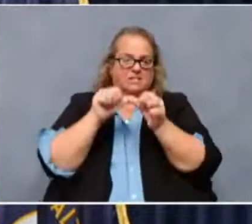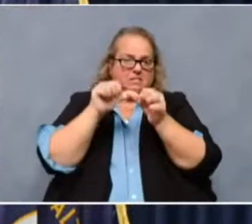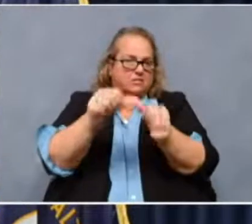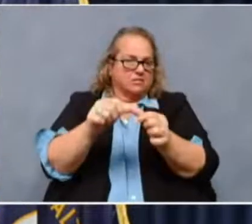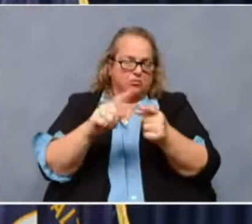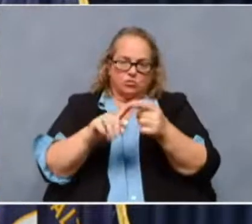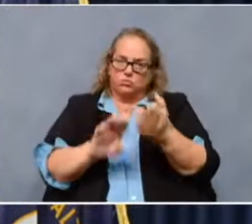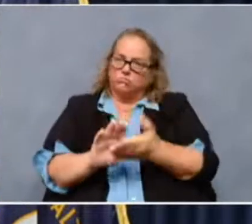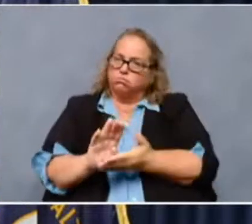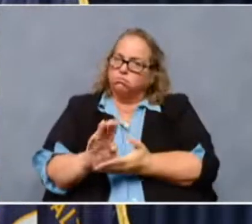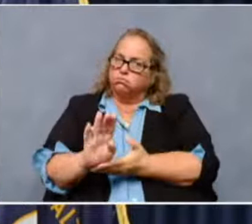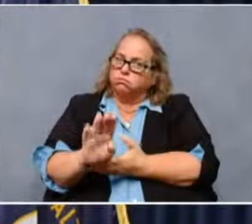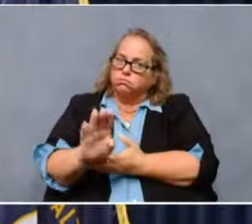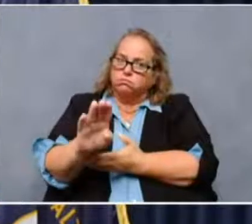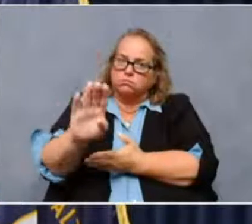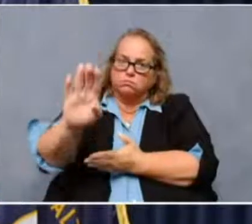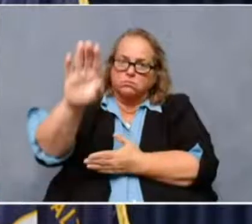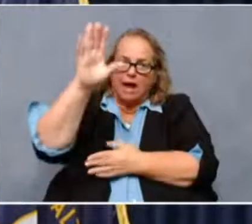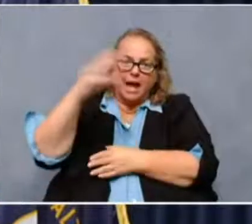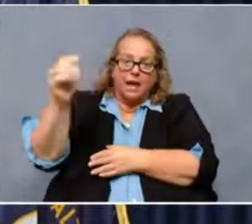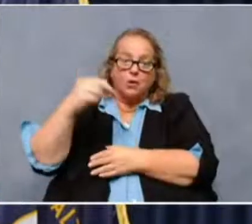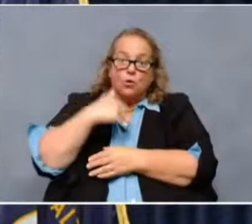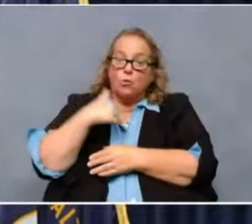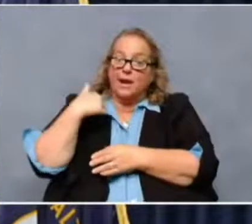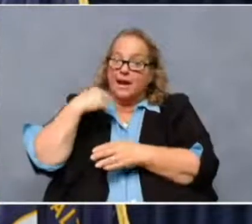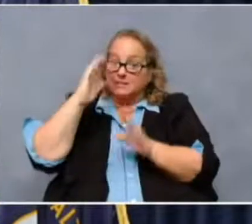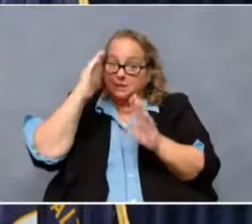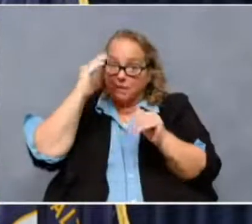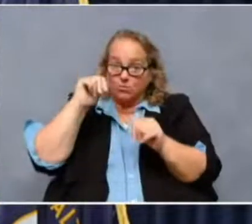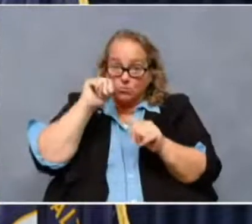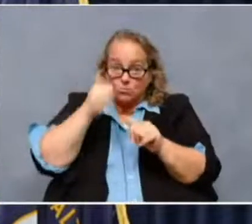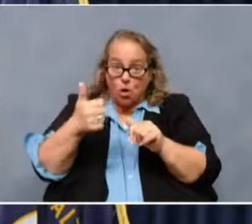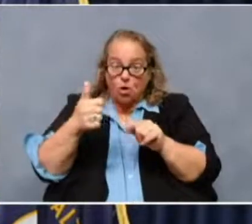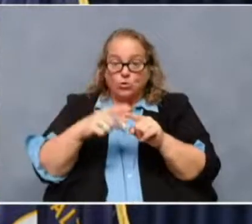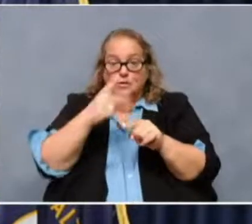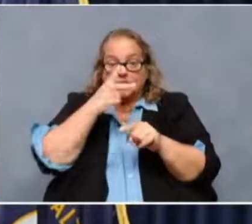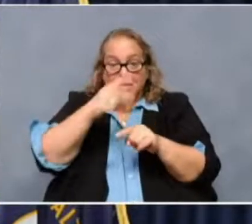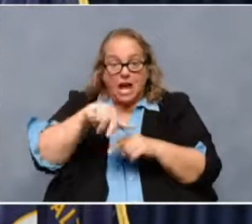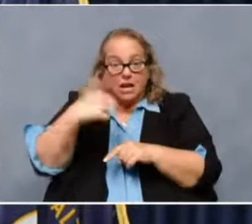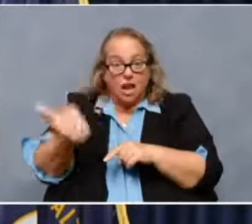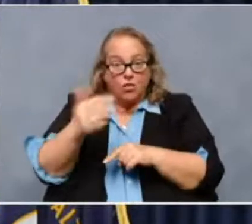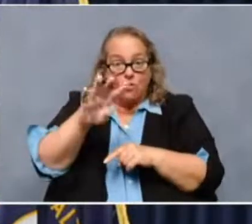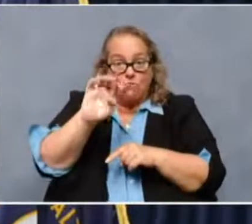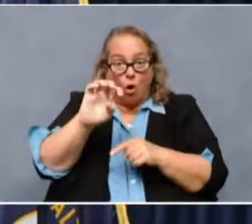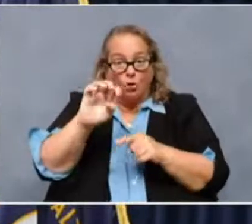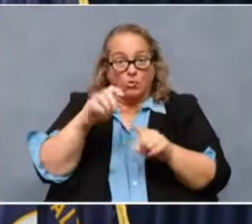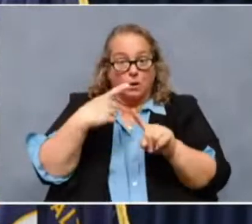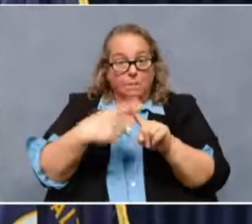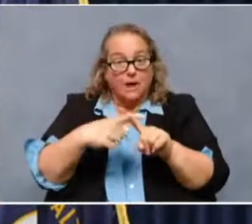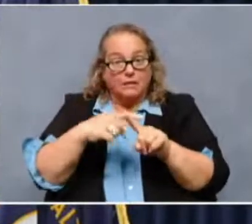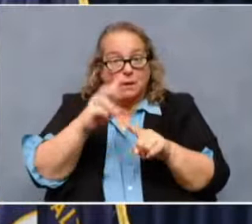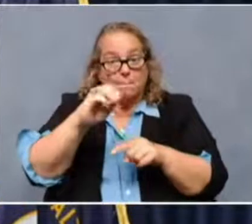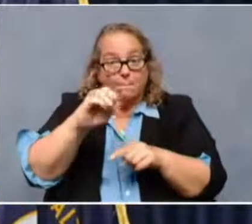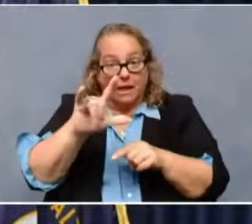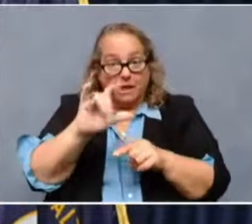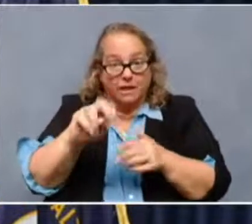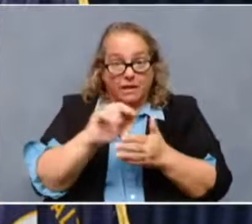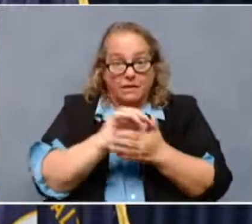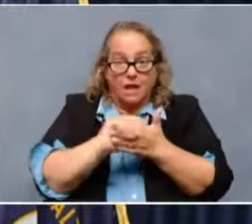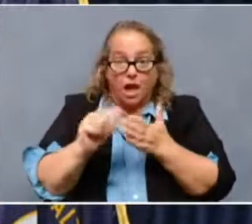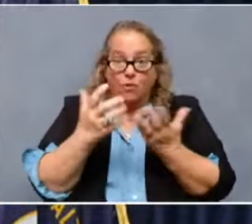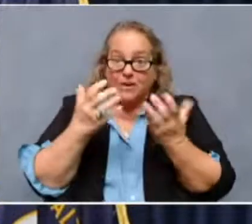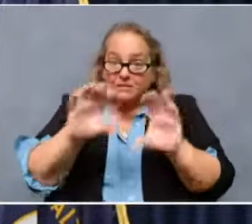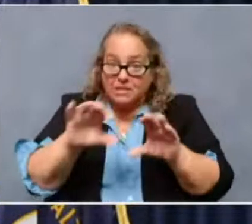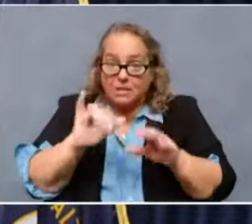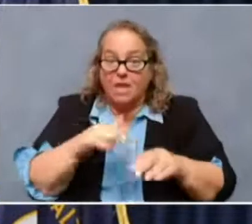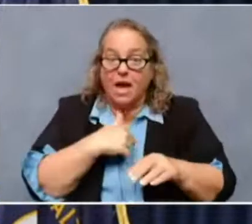expect tomorrow to see another $400+ million investment that we will be